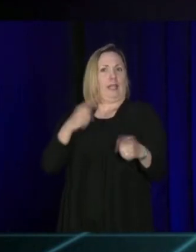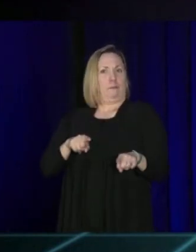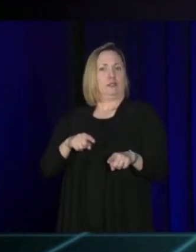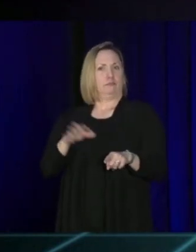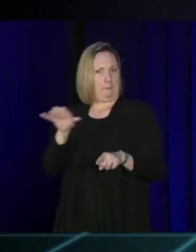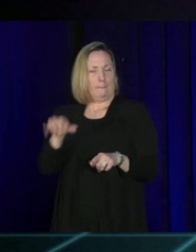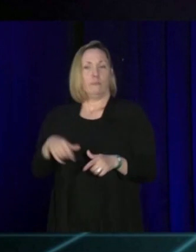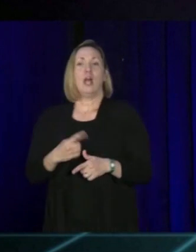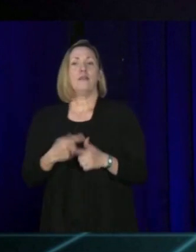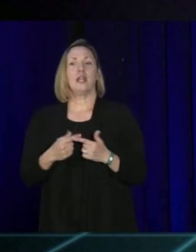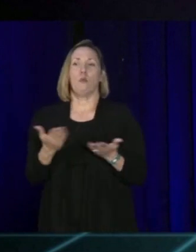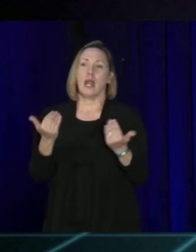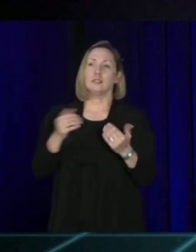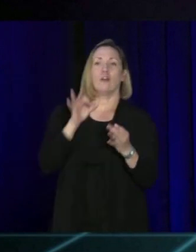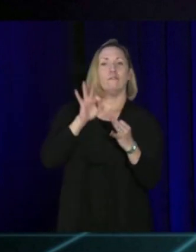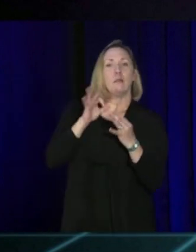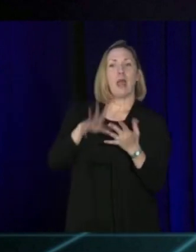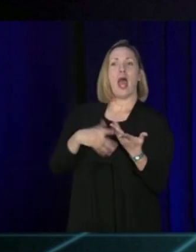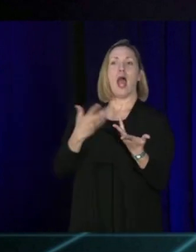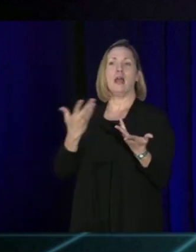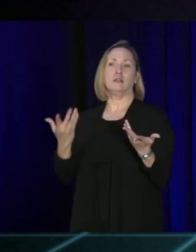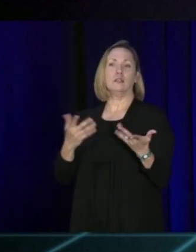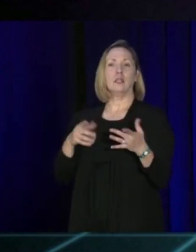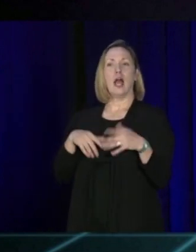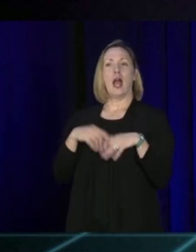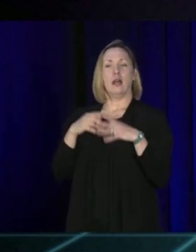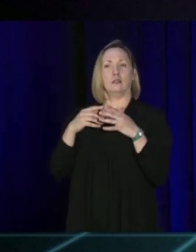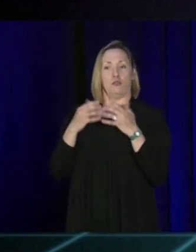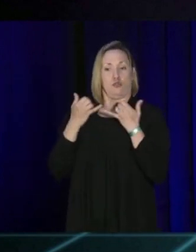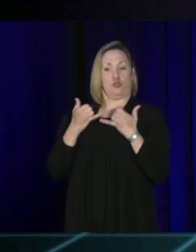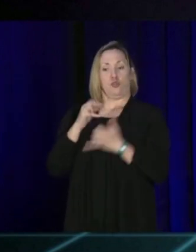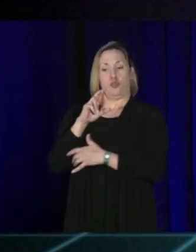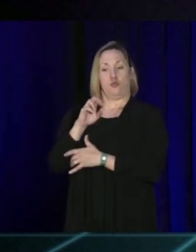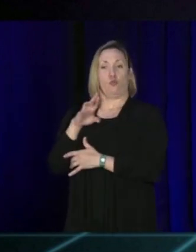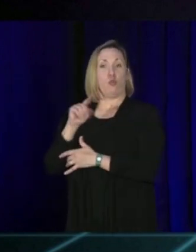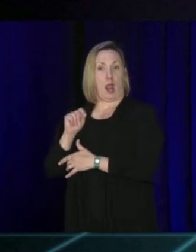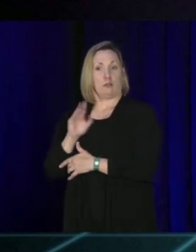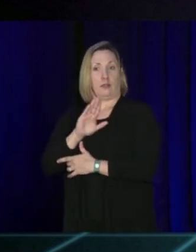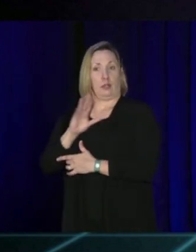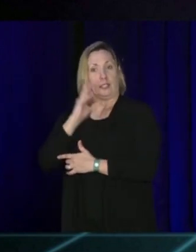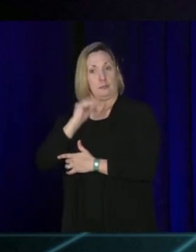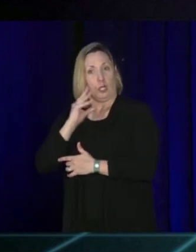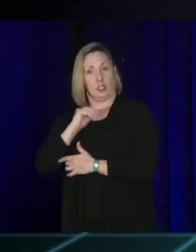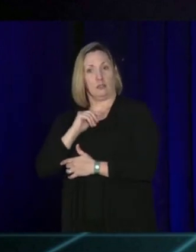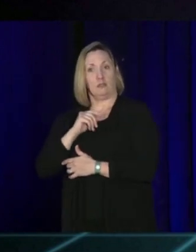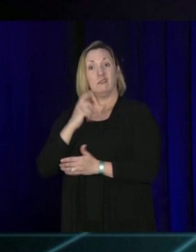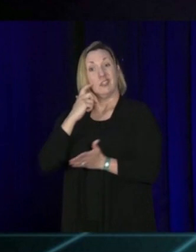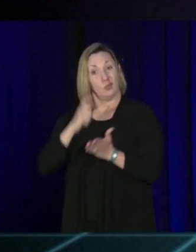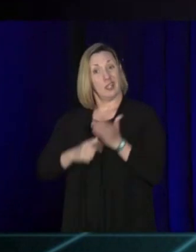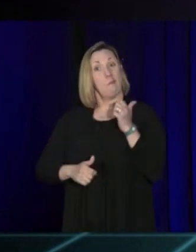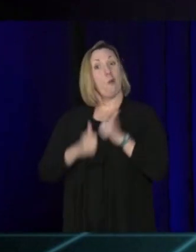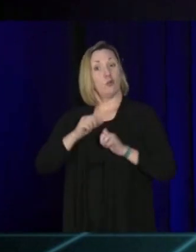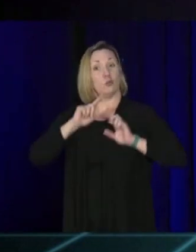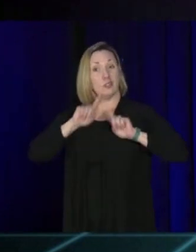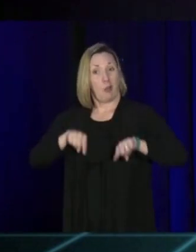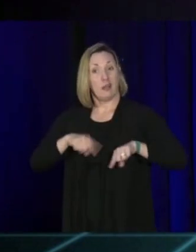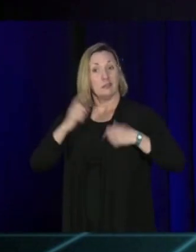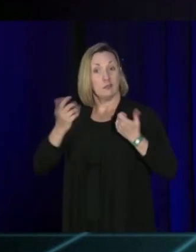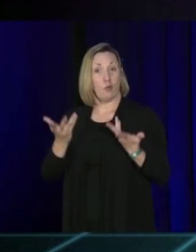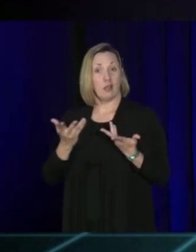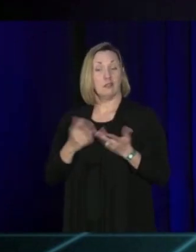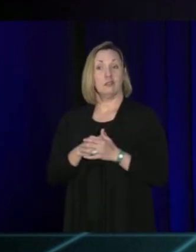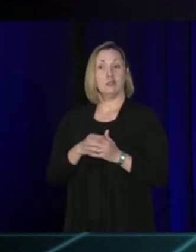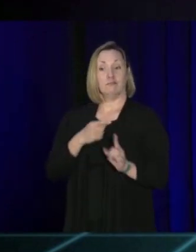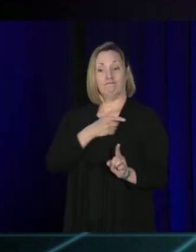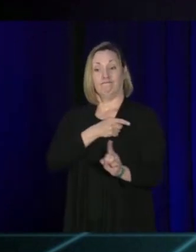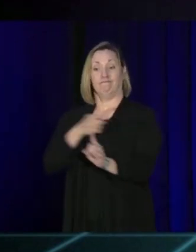feedbacks, opinions, impressions, etc. on concurrent React. And you can see that most of the responses, for example, was pointing that